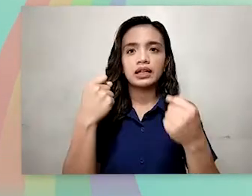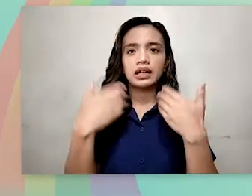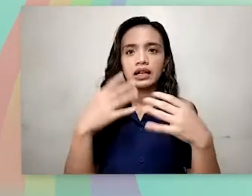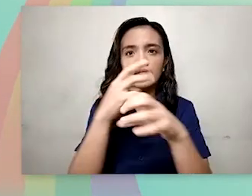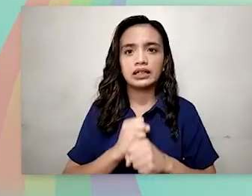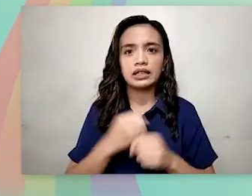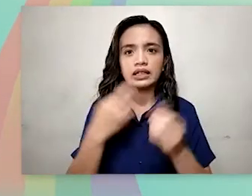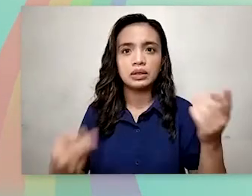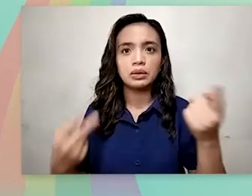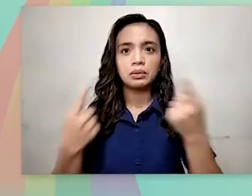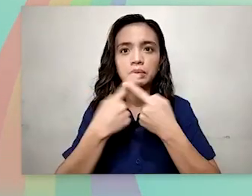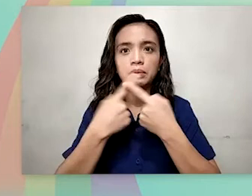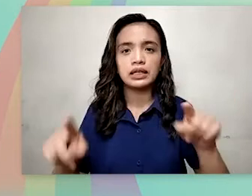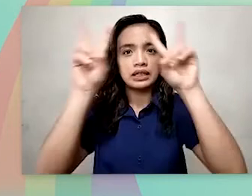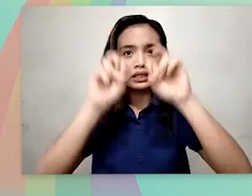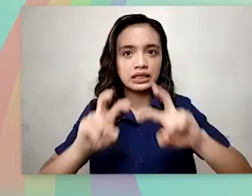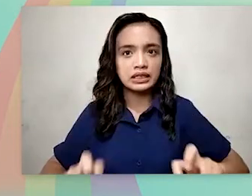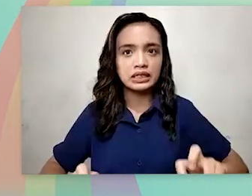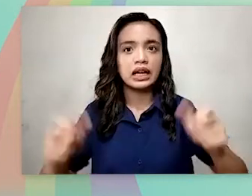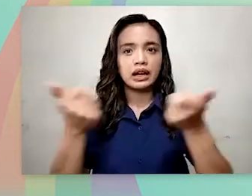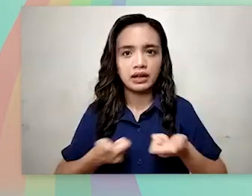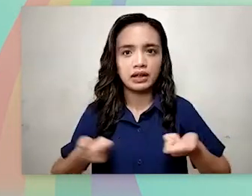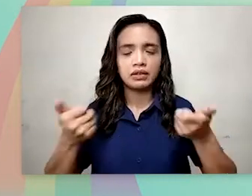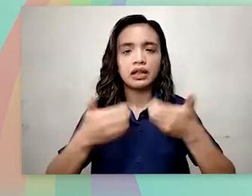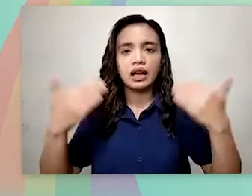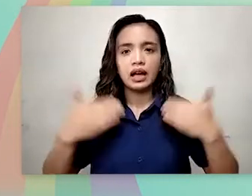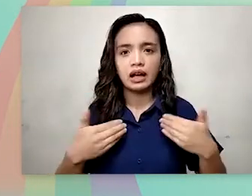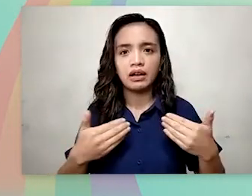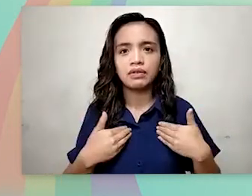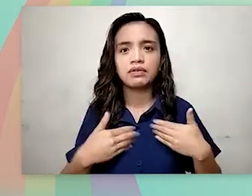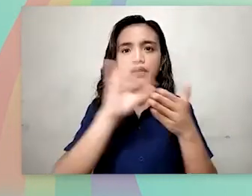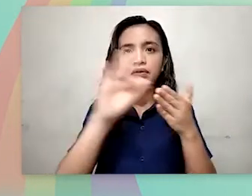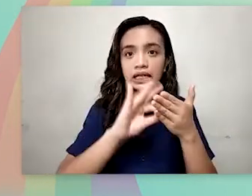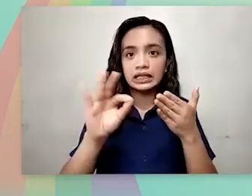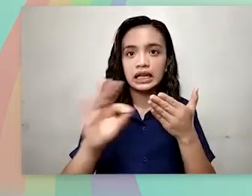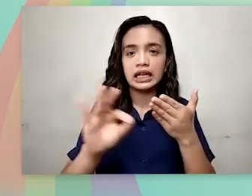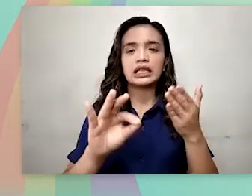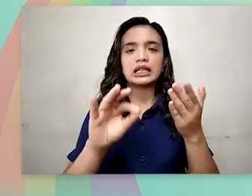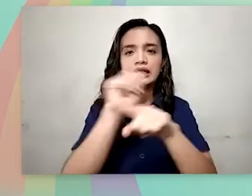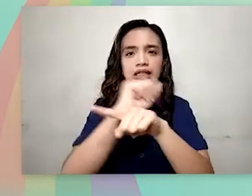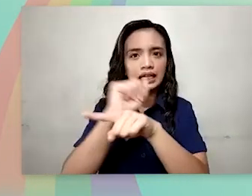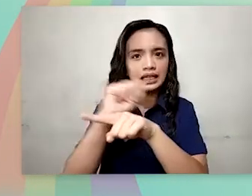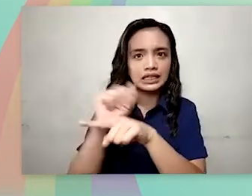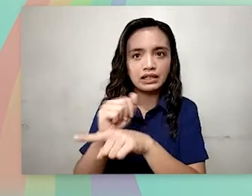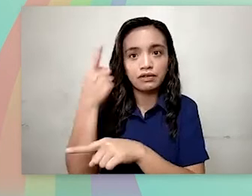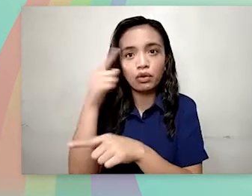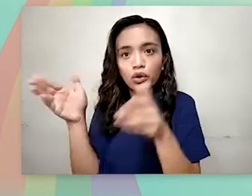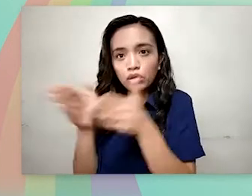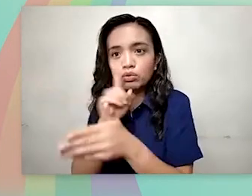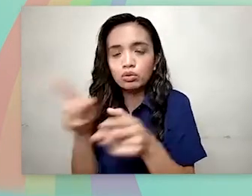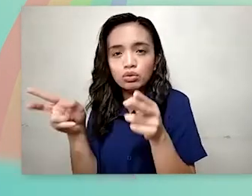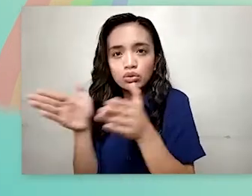SEDPI also has a wealth of resources. Our researchers are available. We also provide financial literacy trainings to nano and